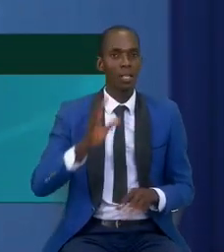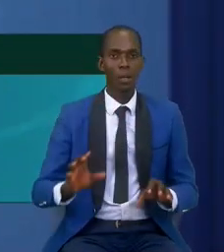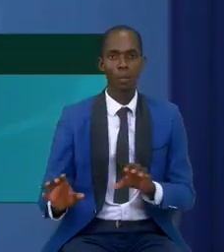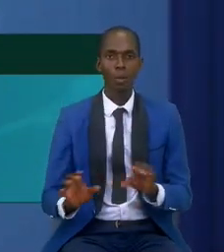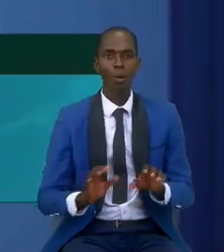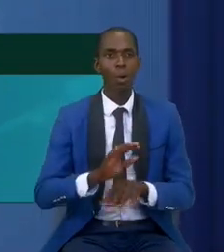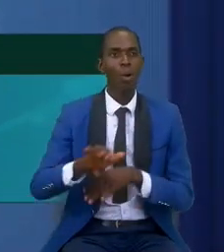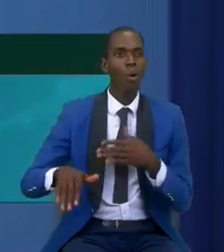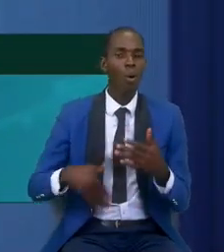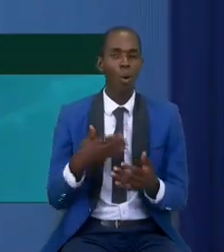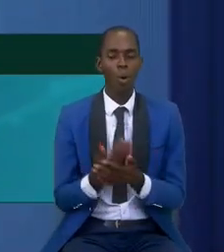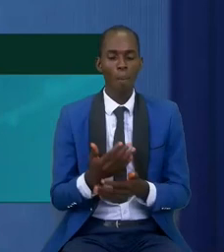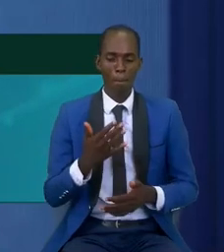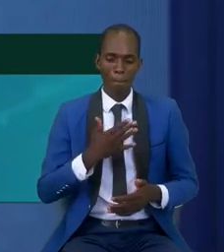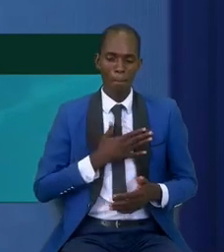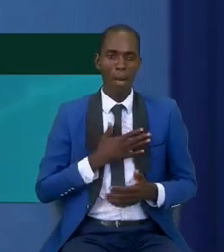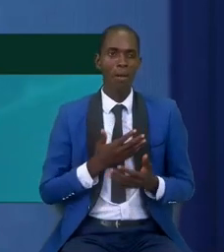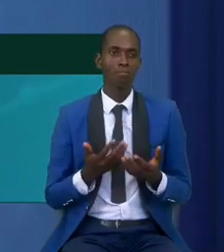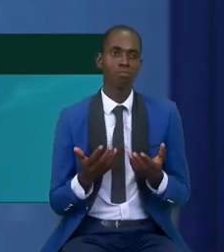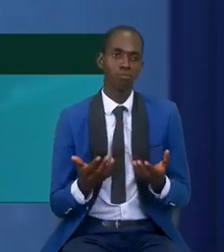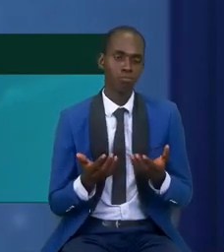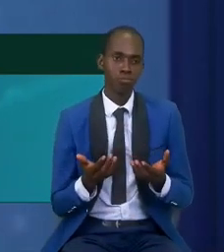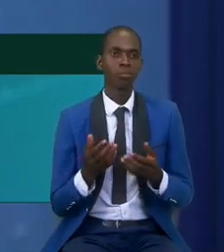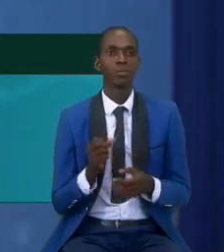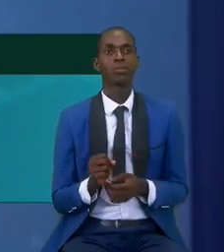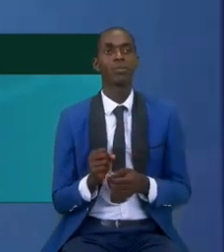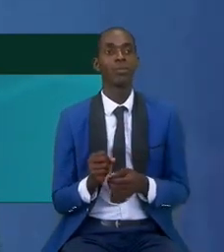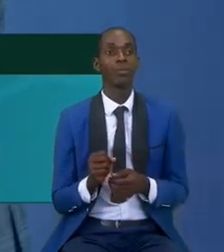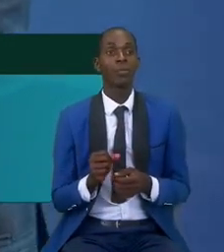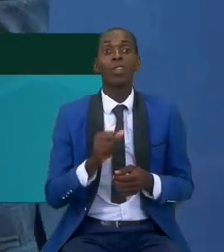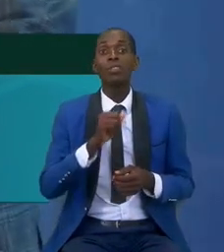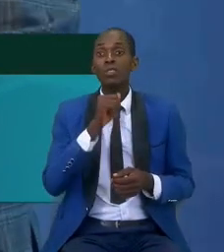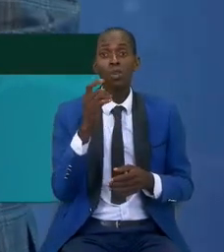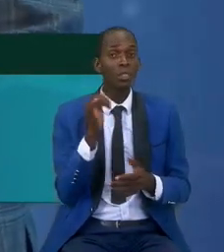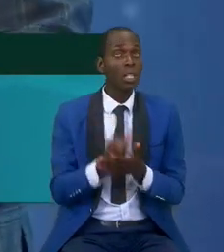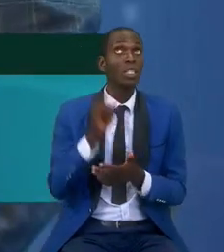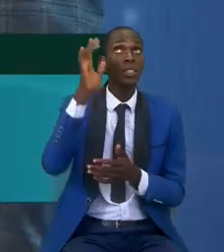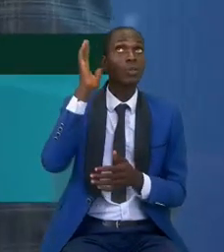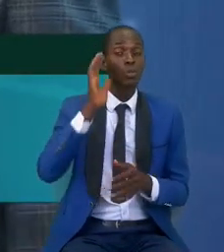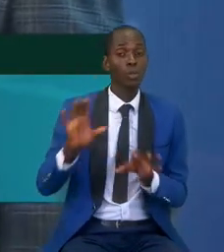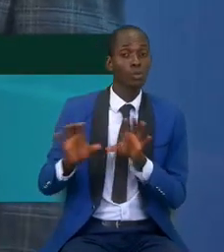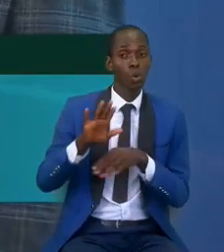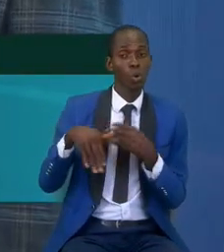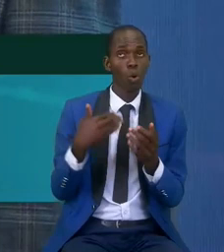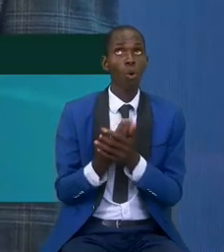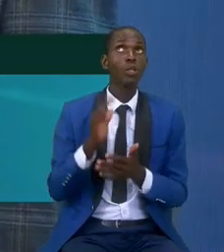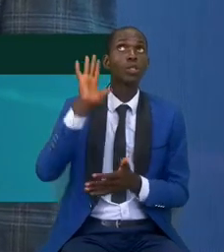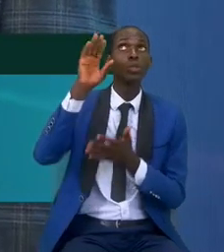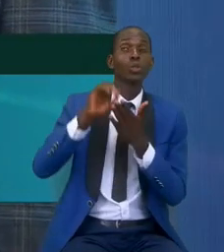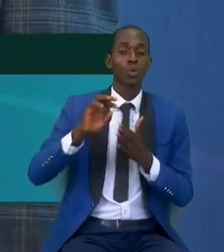only that he performs all his will on his word he also receives so people whether they are